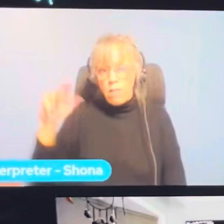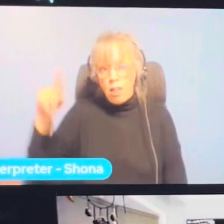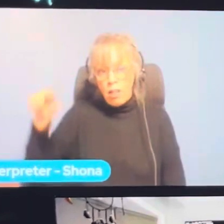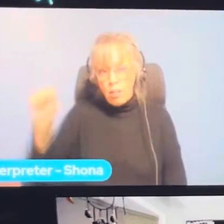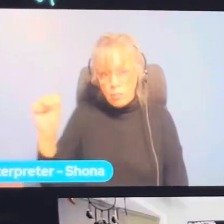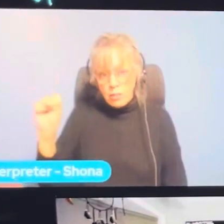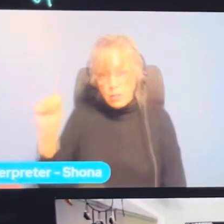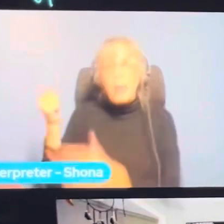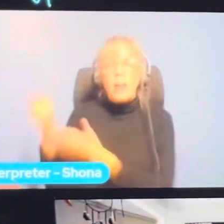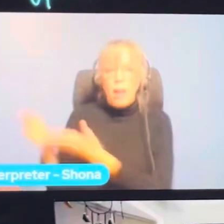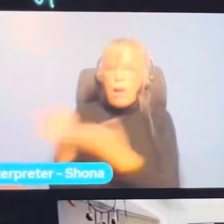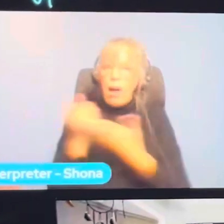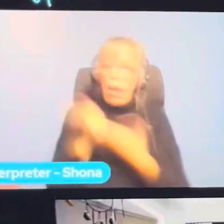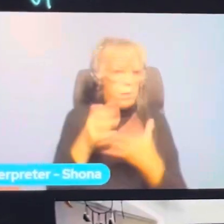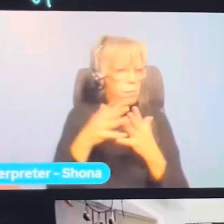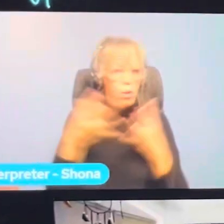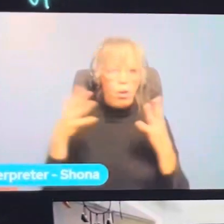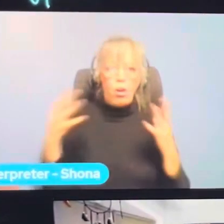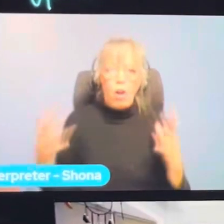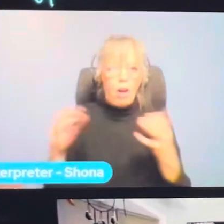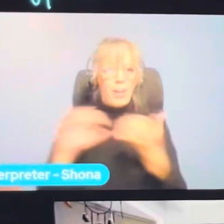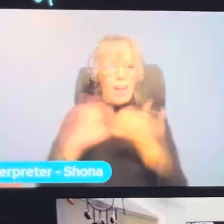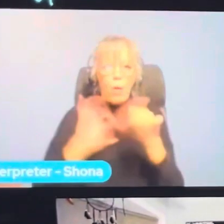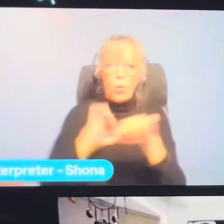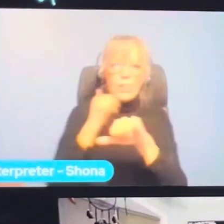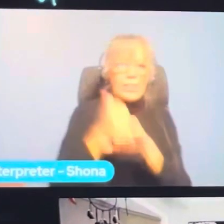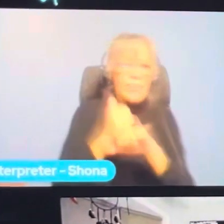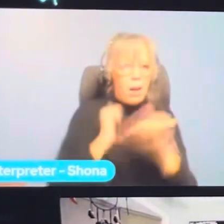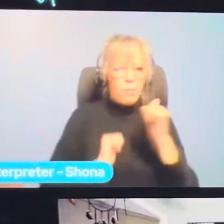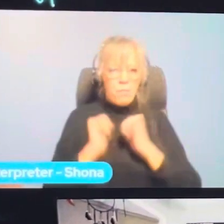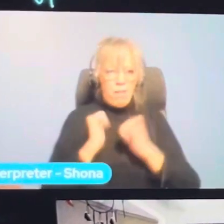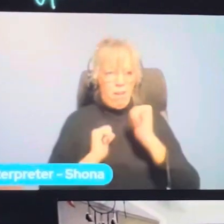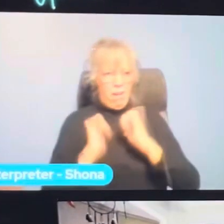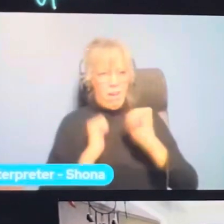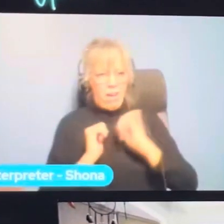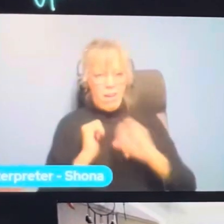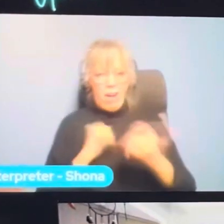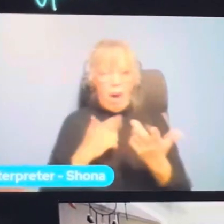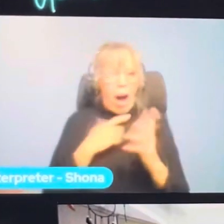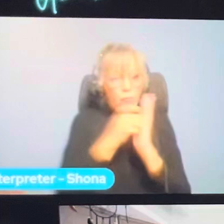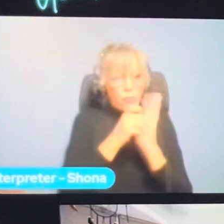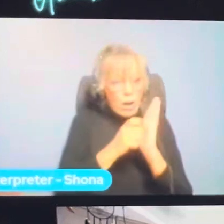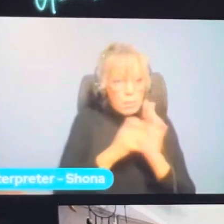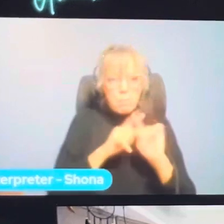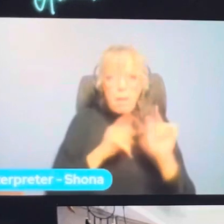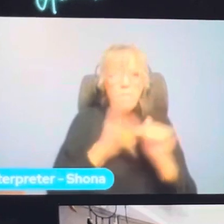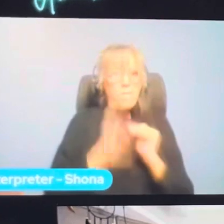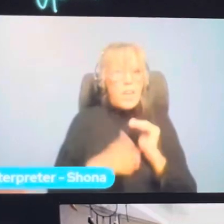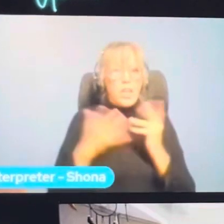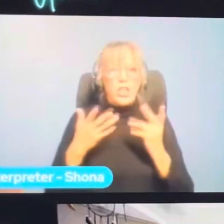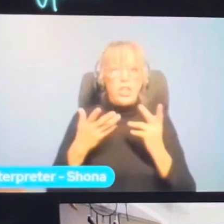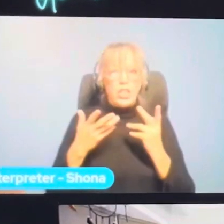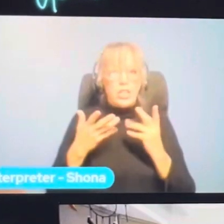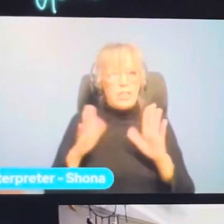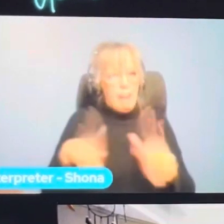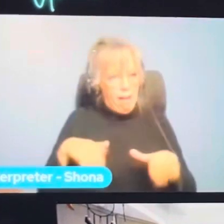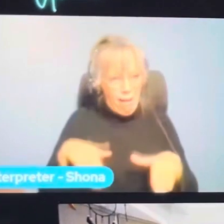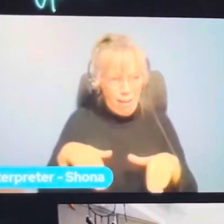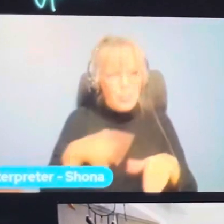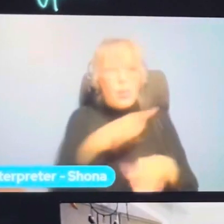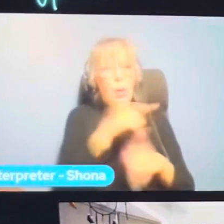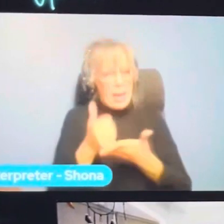he's brilliant in terms of how plays were structured. And I would never have been able to finish writing it without him. So. Well,